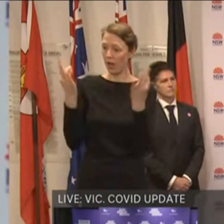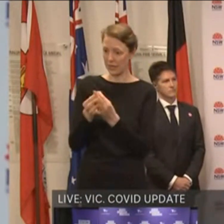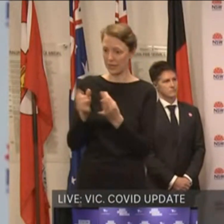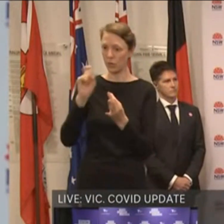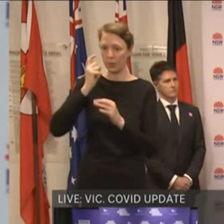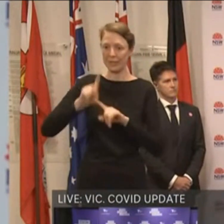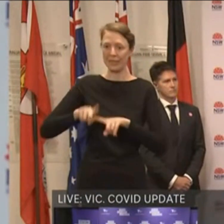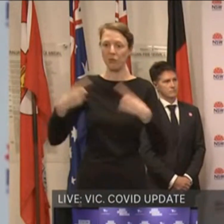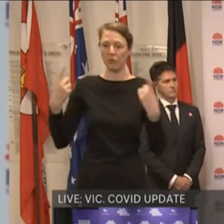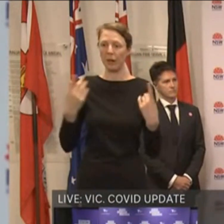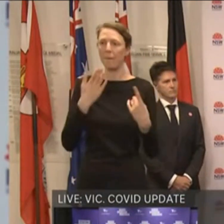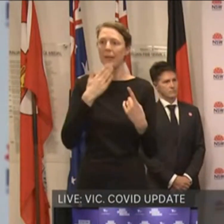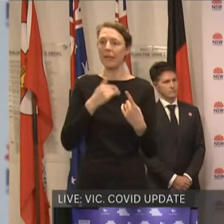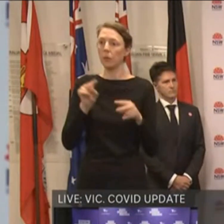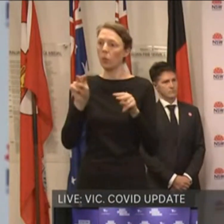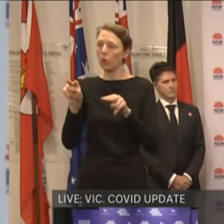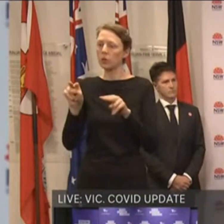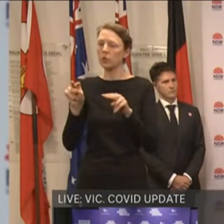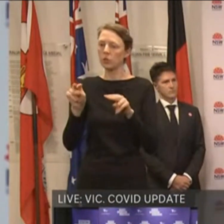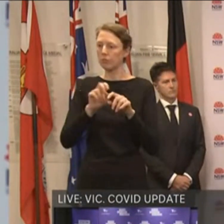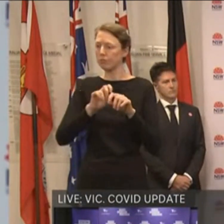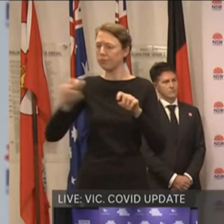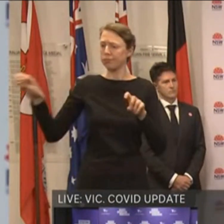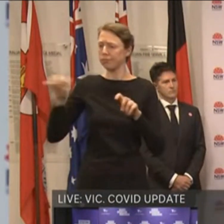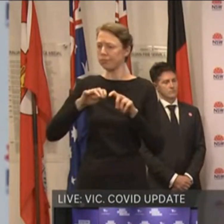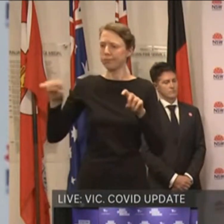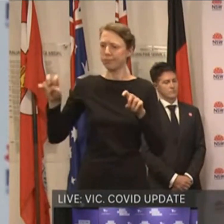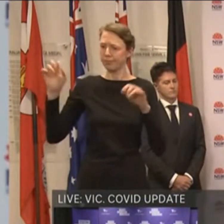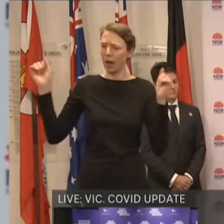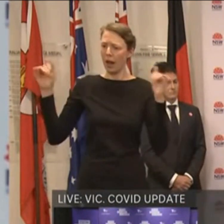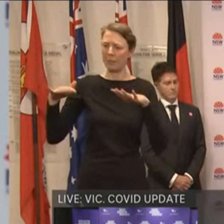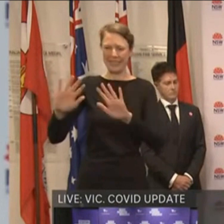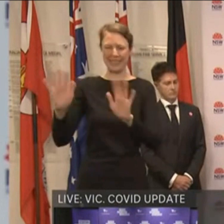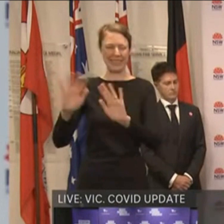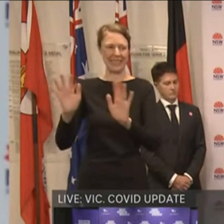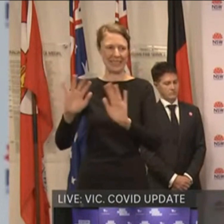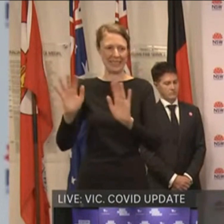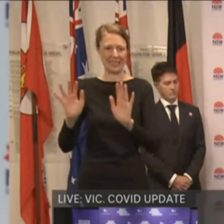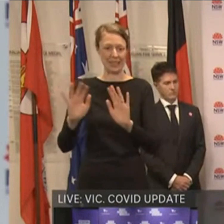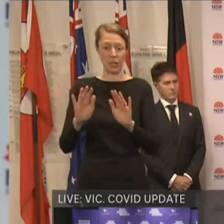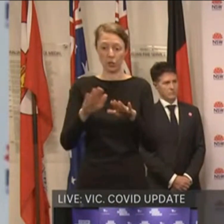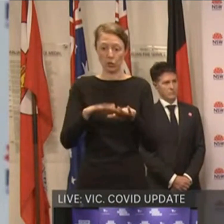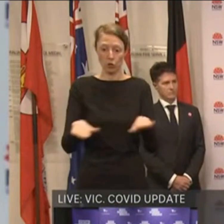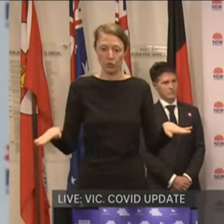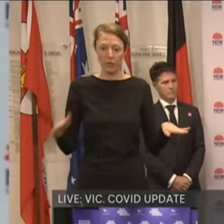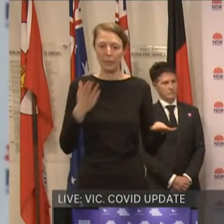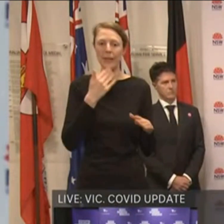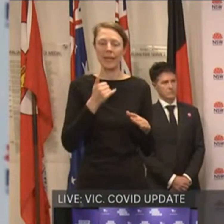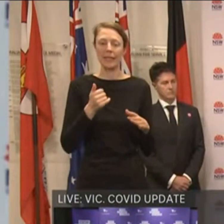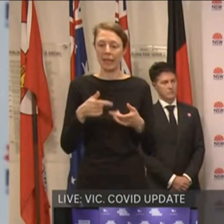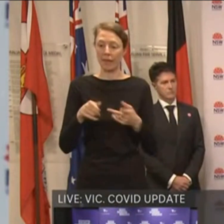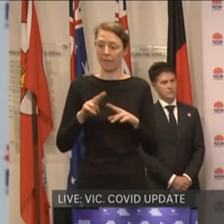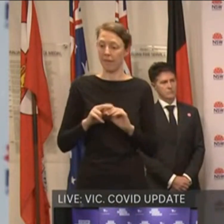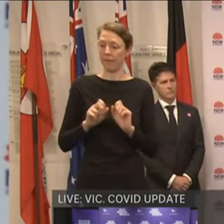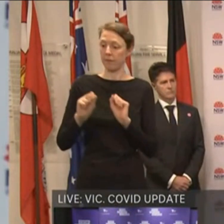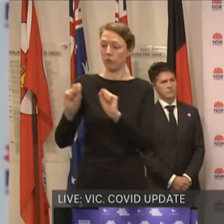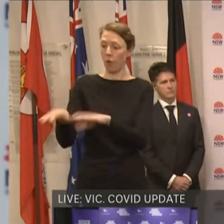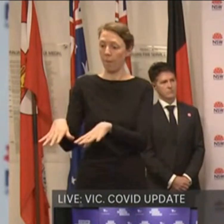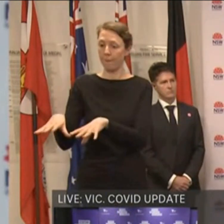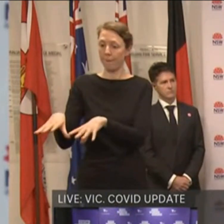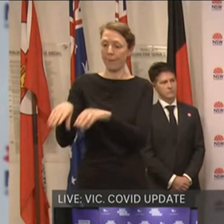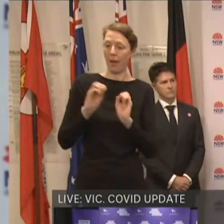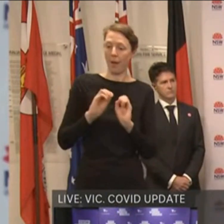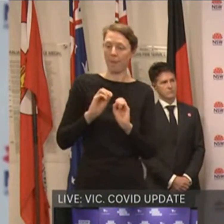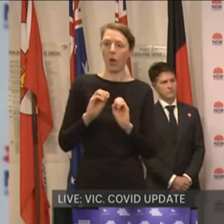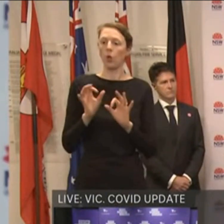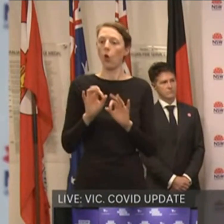pandemic. We are not different from other parts of the world. We are not different from what's happening in Victoria. We are in the middle of a global